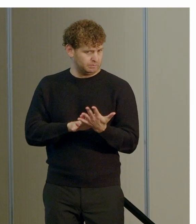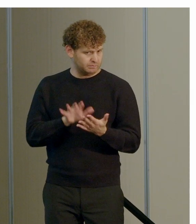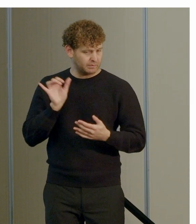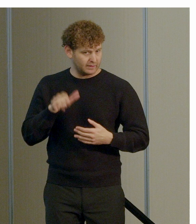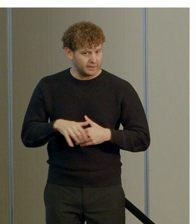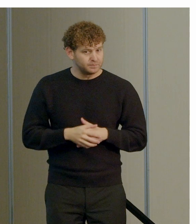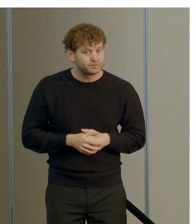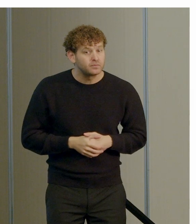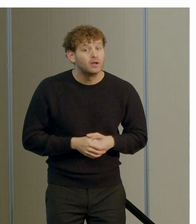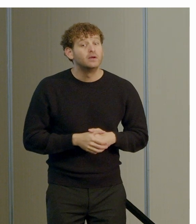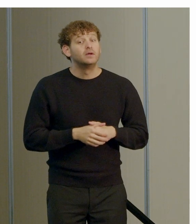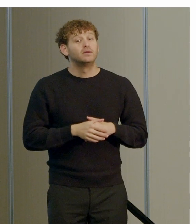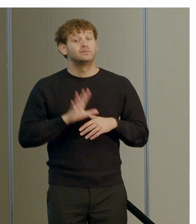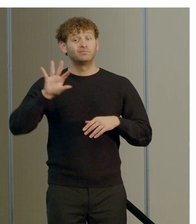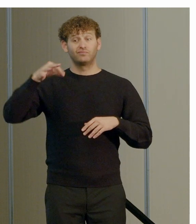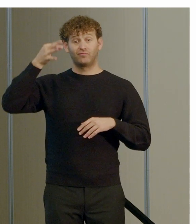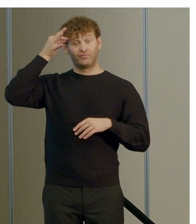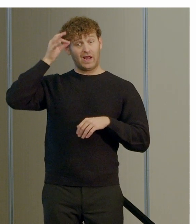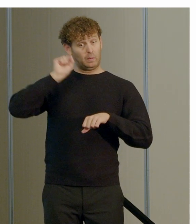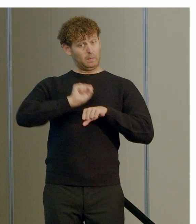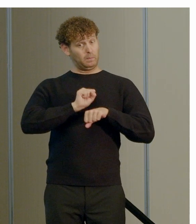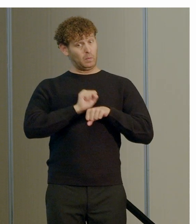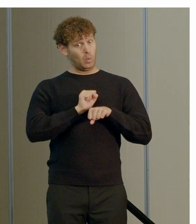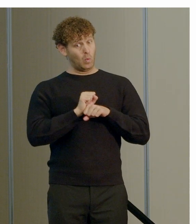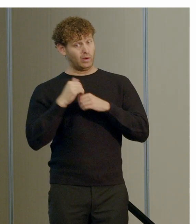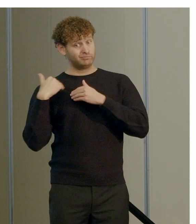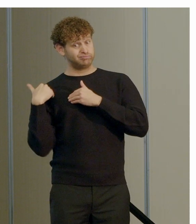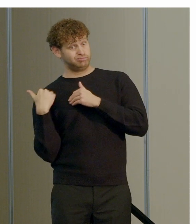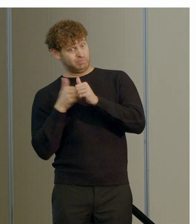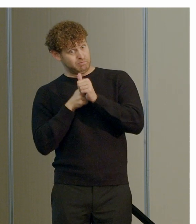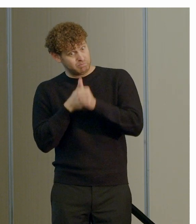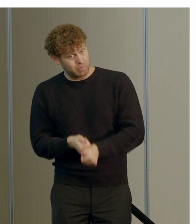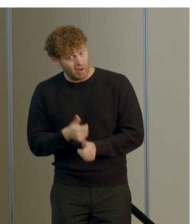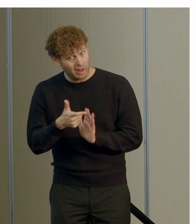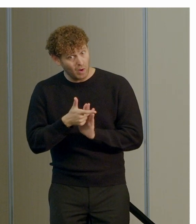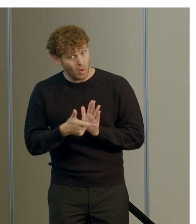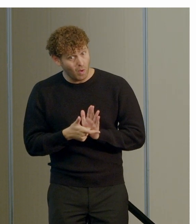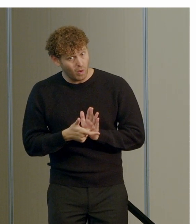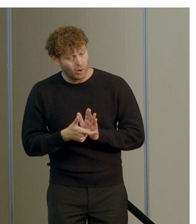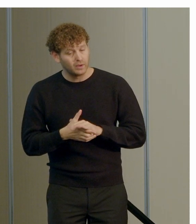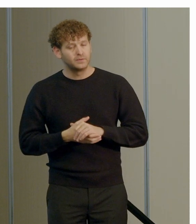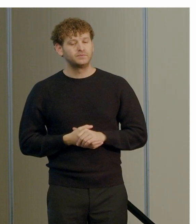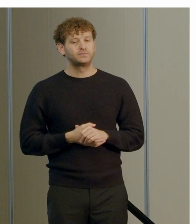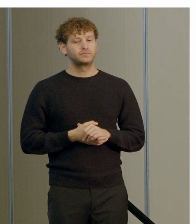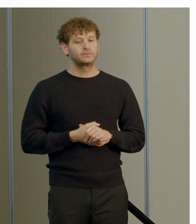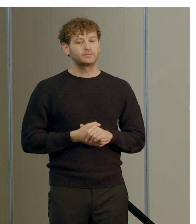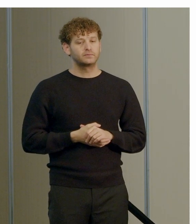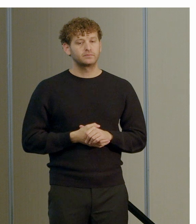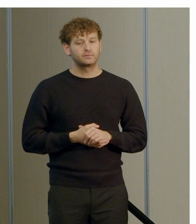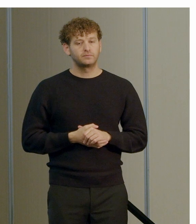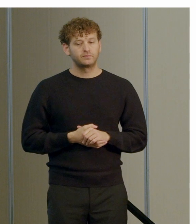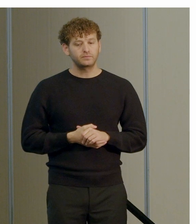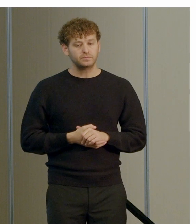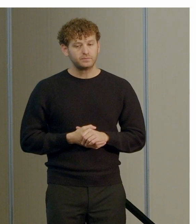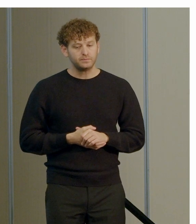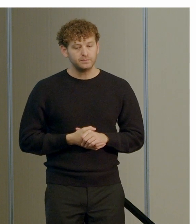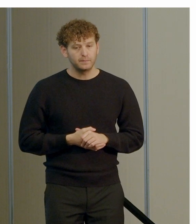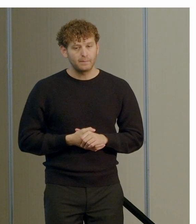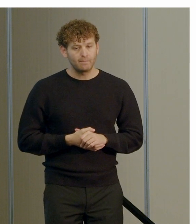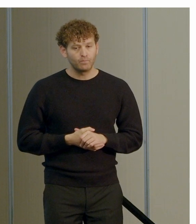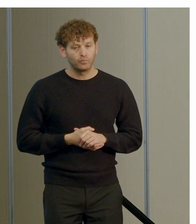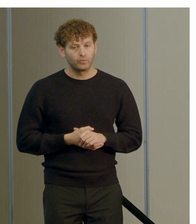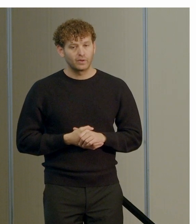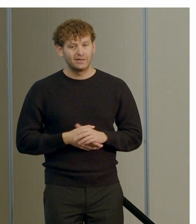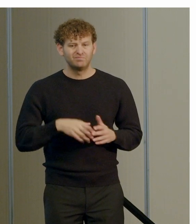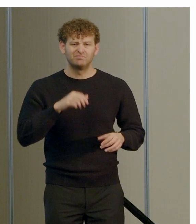the hook to ensure that that law is being followed. And you know what? This isn't something that, oh, okay, it's a statute,